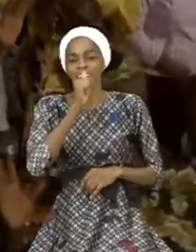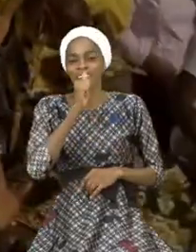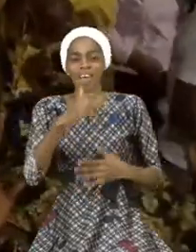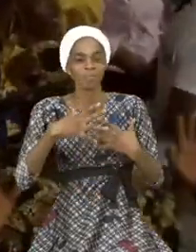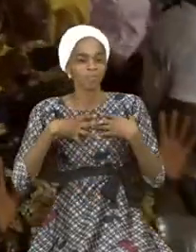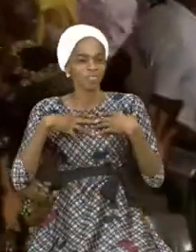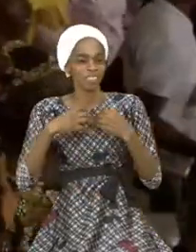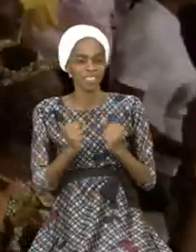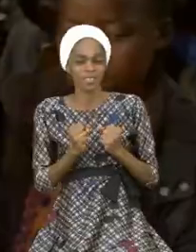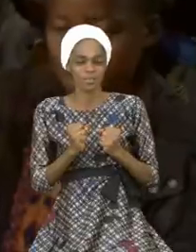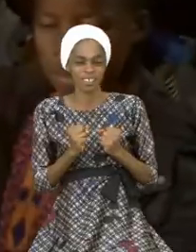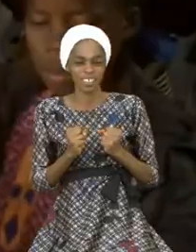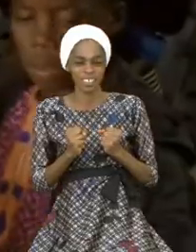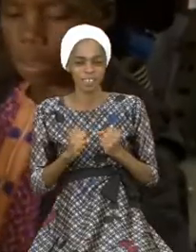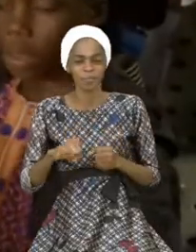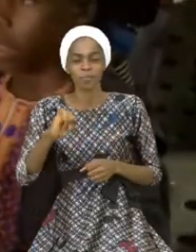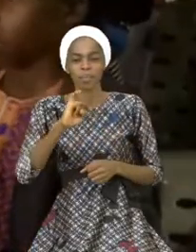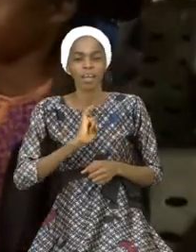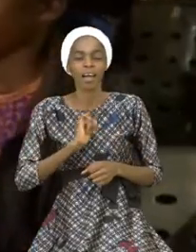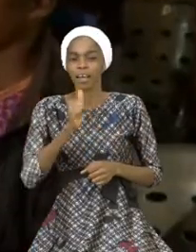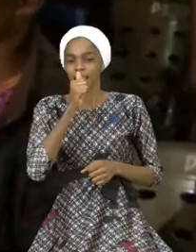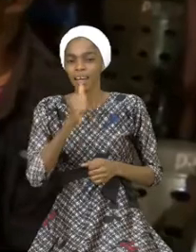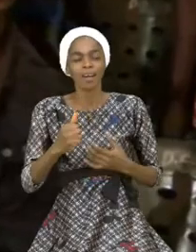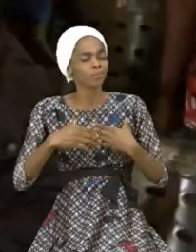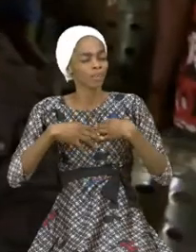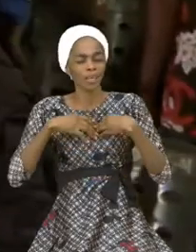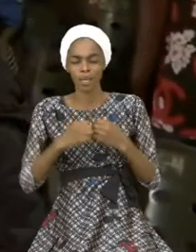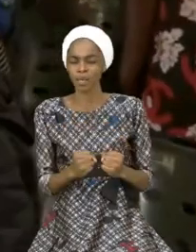healed. I am